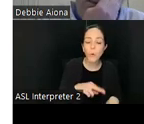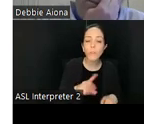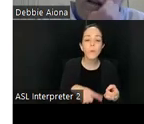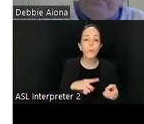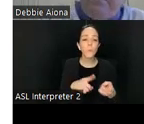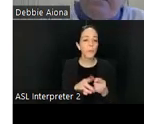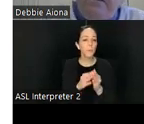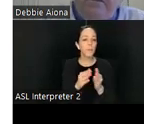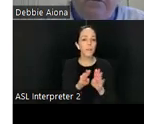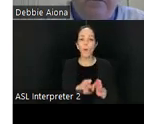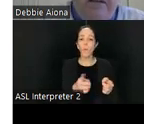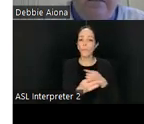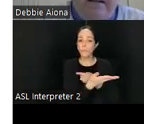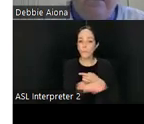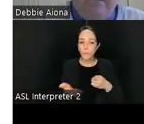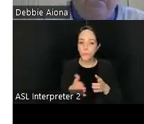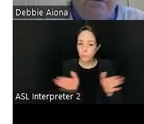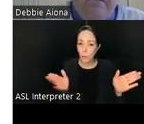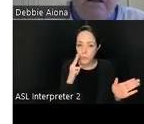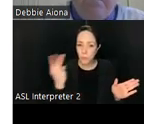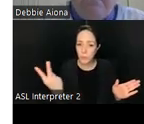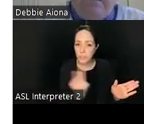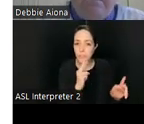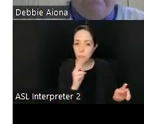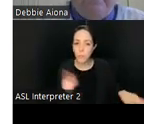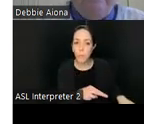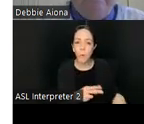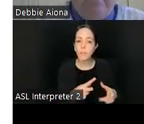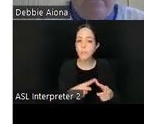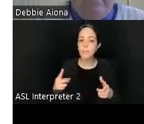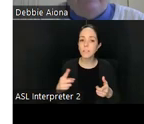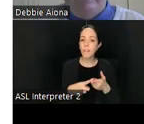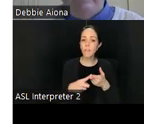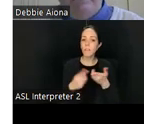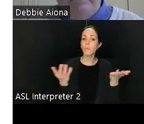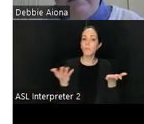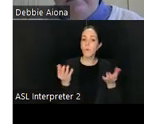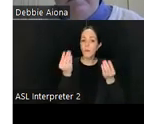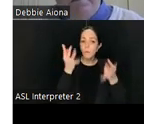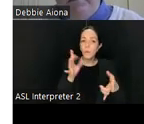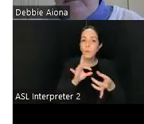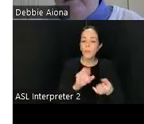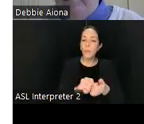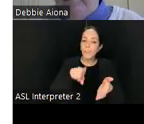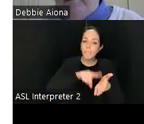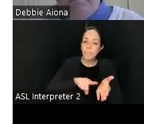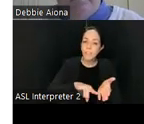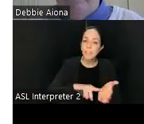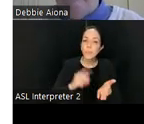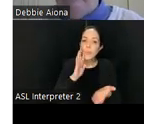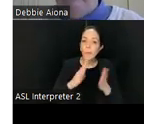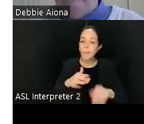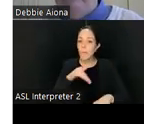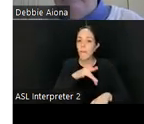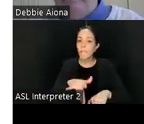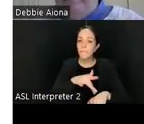what information about individual investigations will be available to the public? So that's, we don't need to approve that. That's just a quote